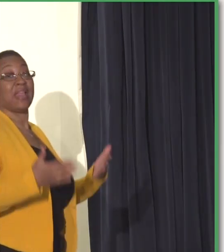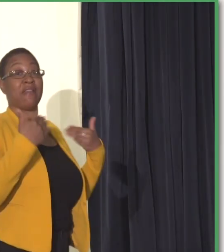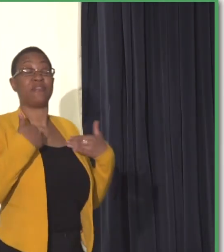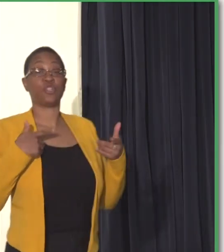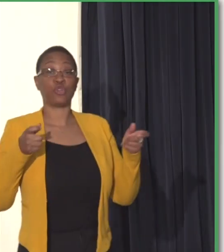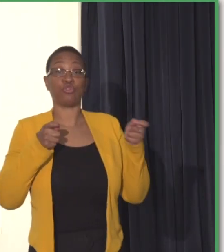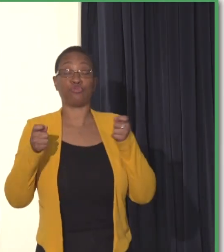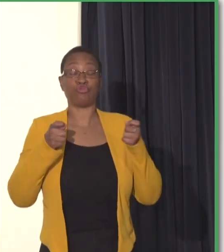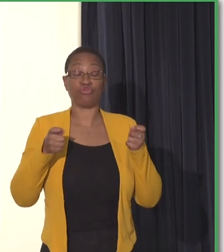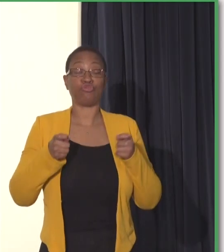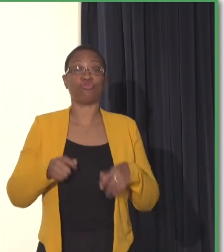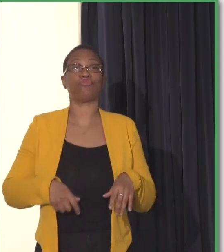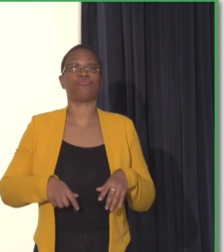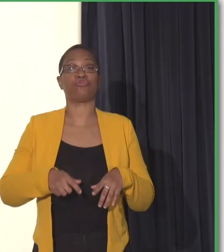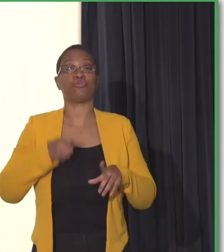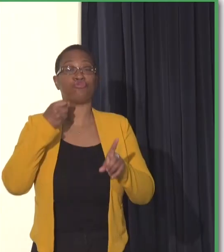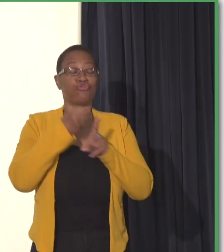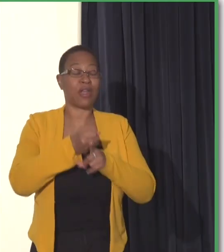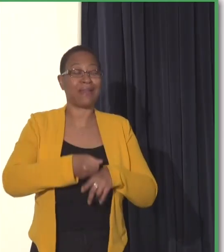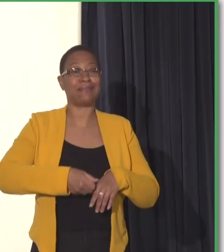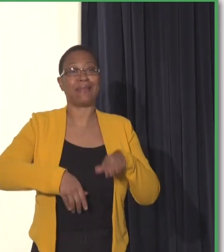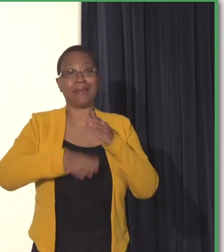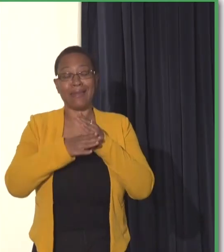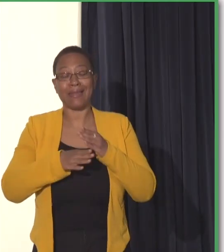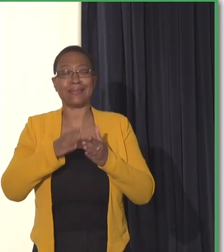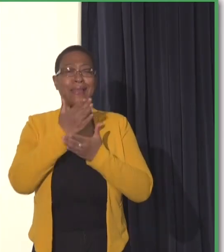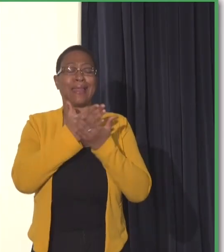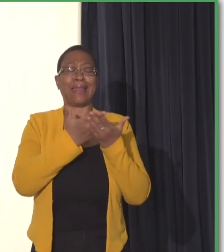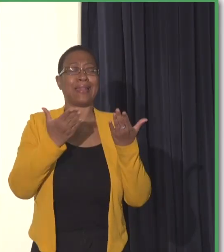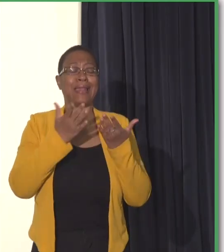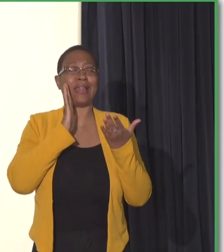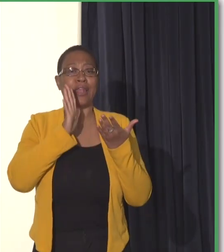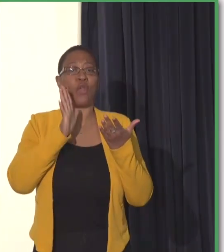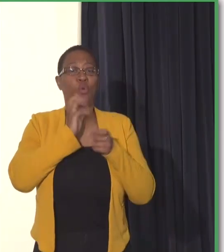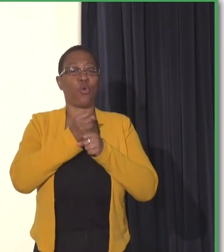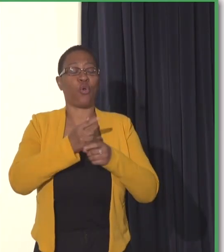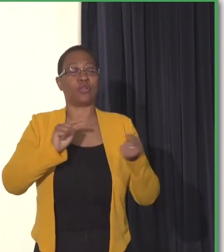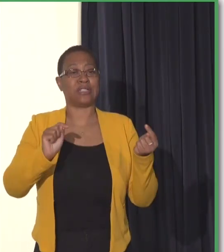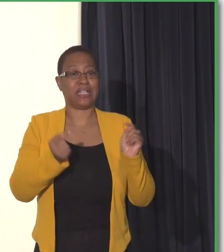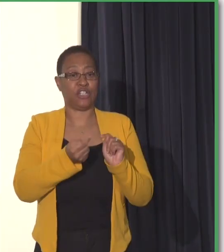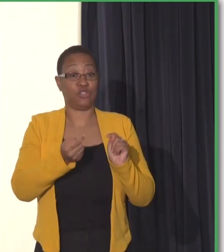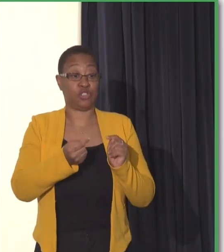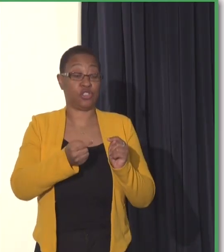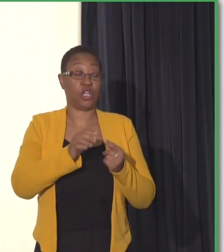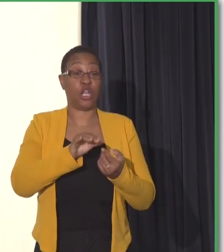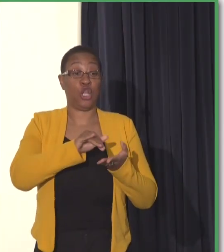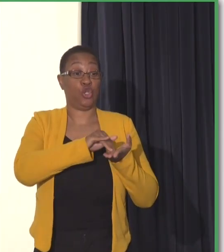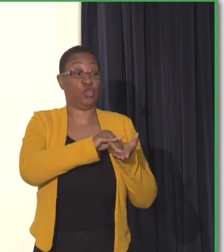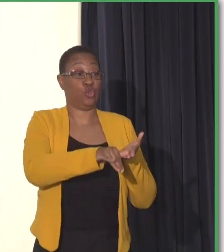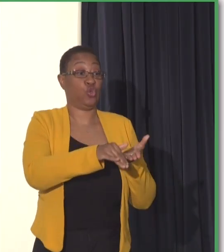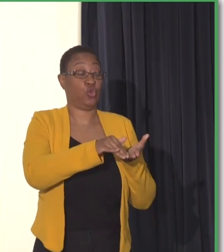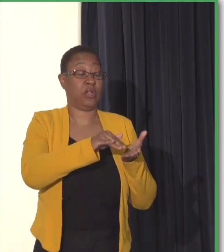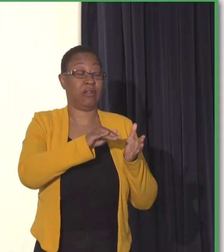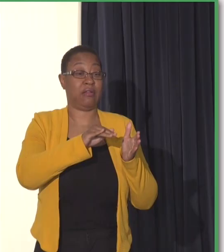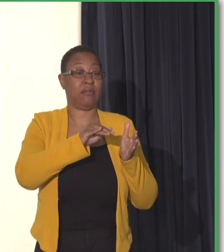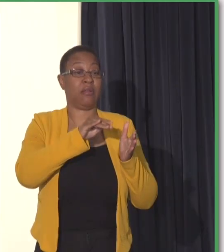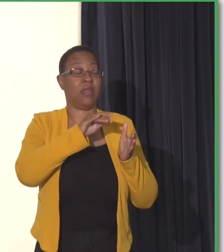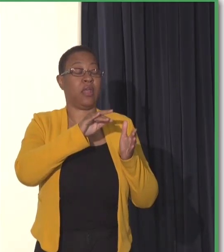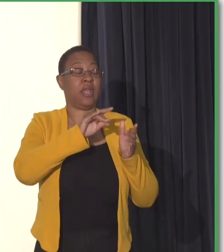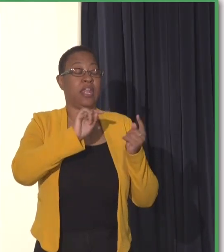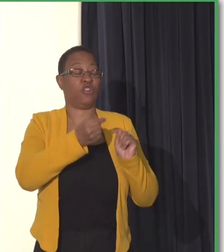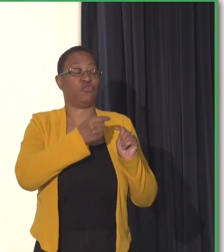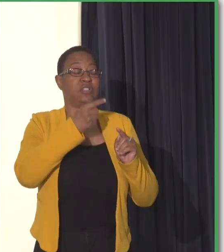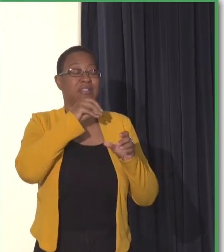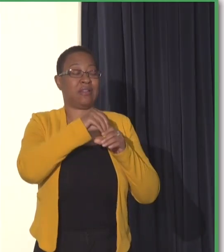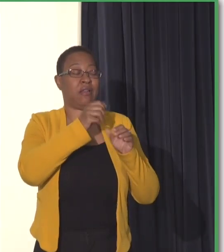any takedowns that result in injury, excluding injuries that are included in category 1. So that would be